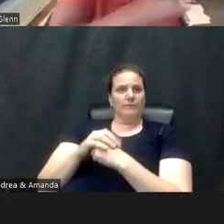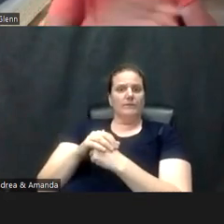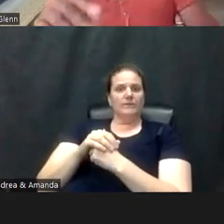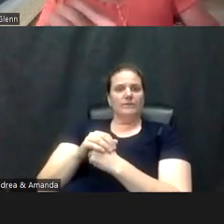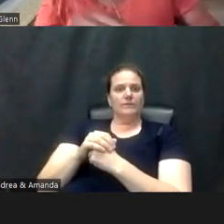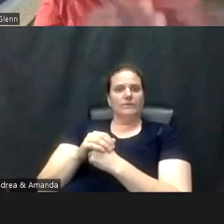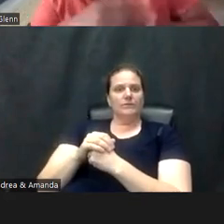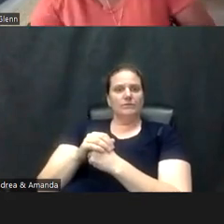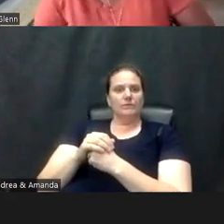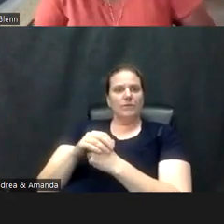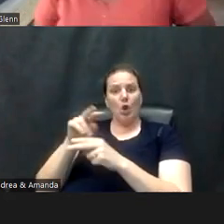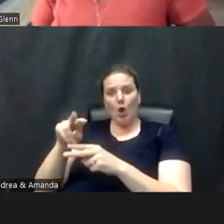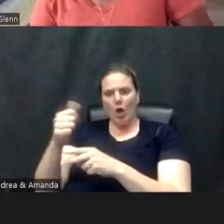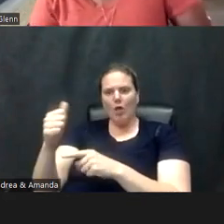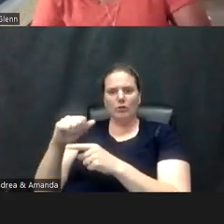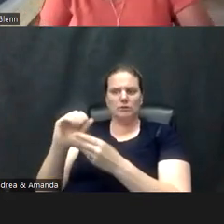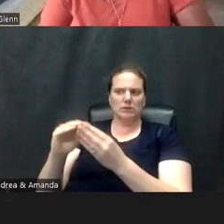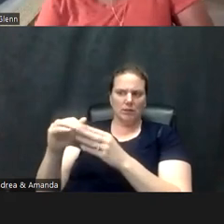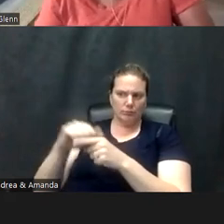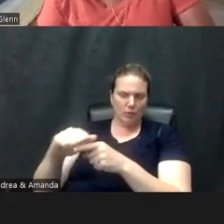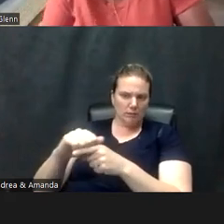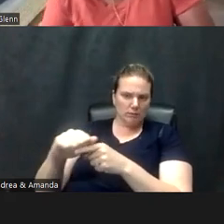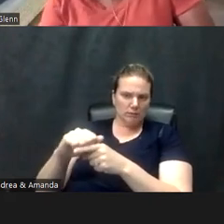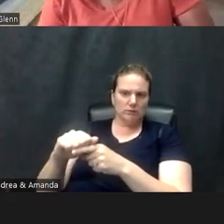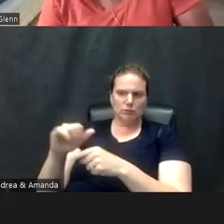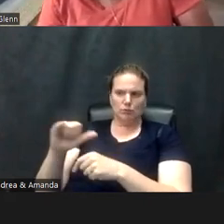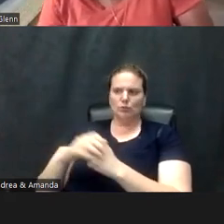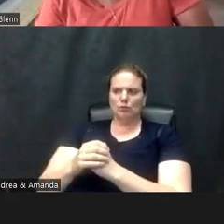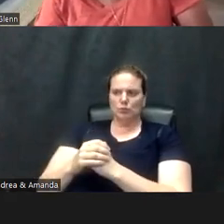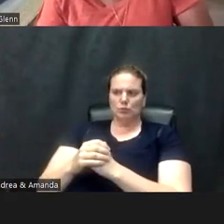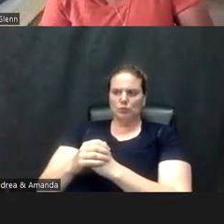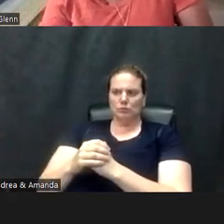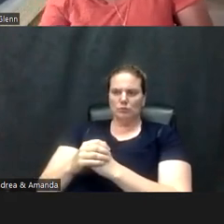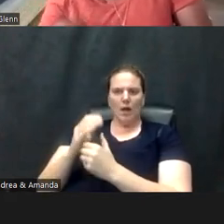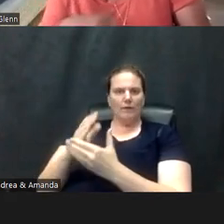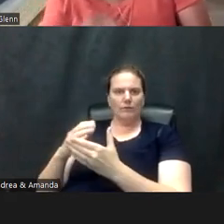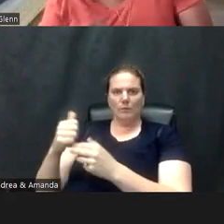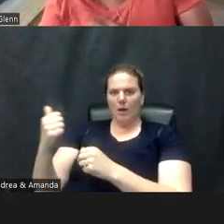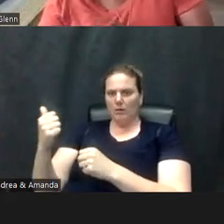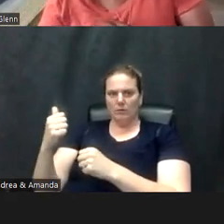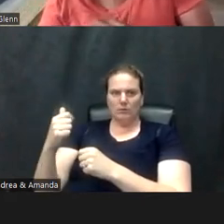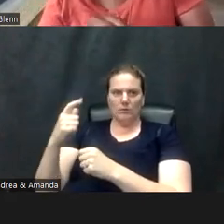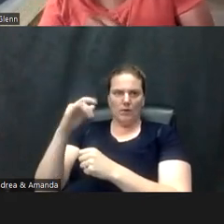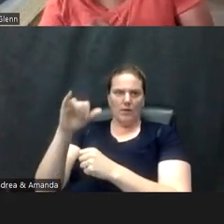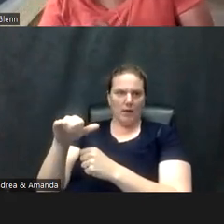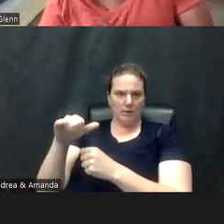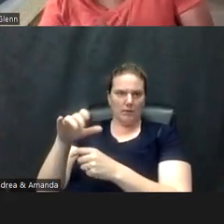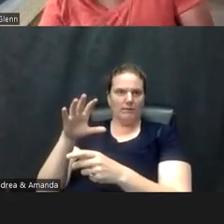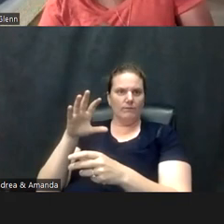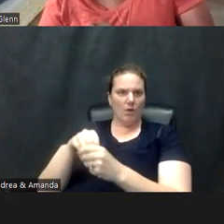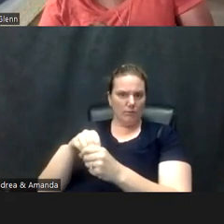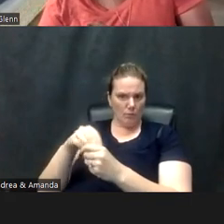examined other cities' practices, whether they're best or not, in every single aspect of this to help inform what we're going to do in the next